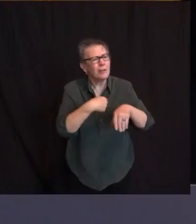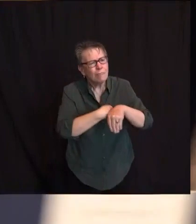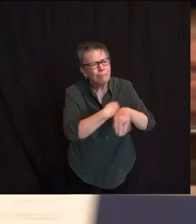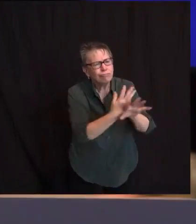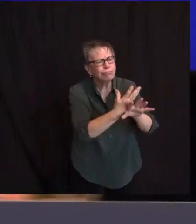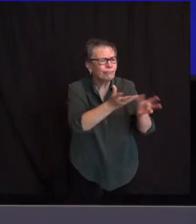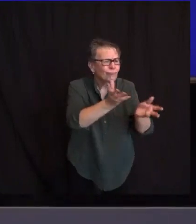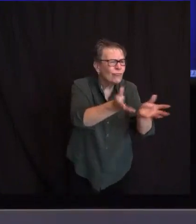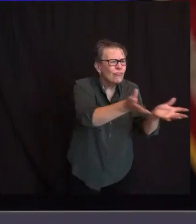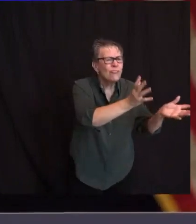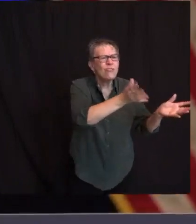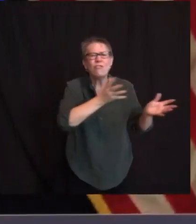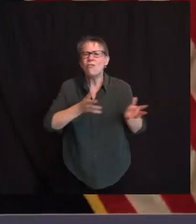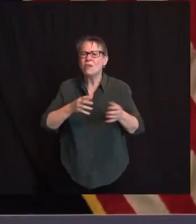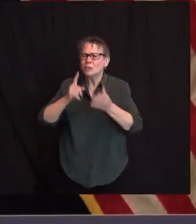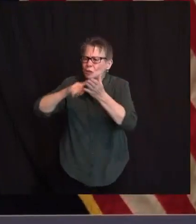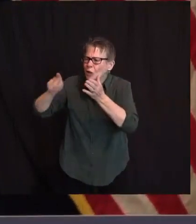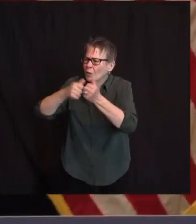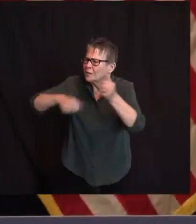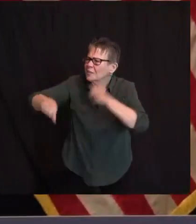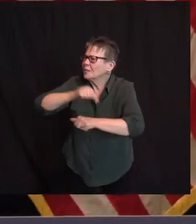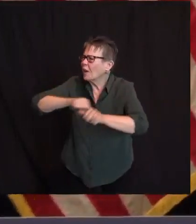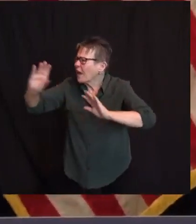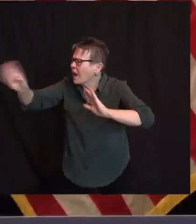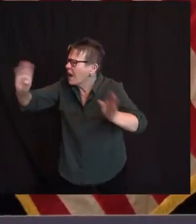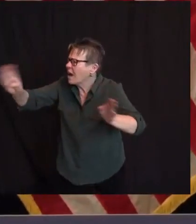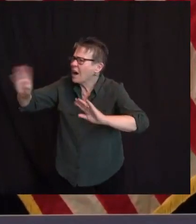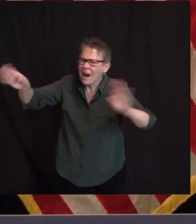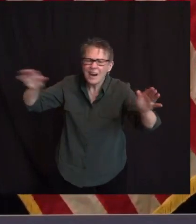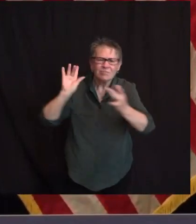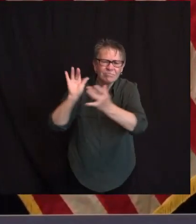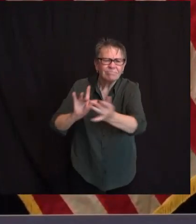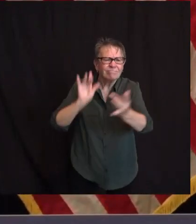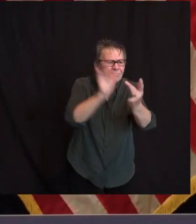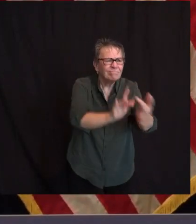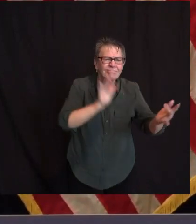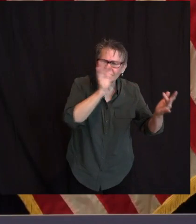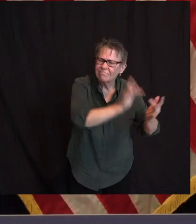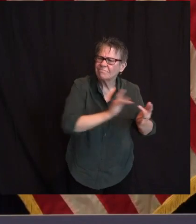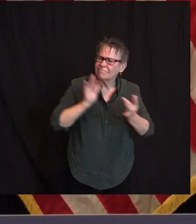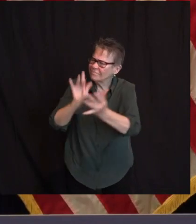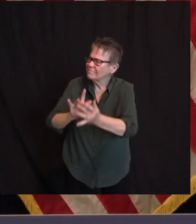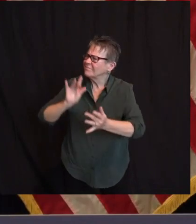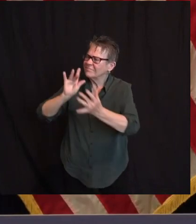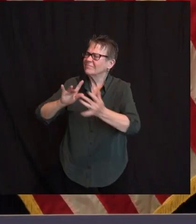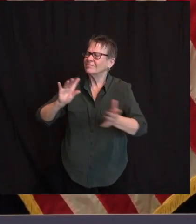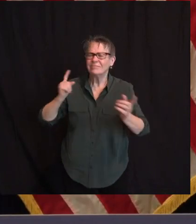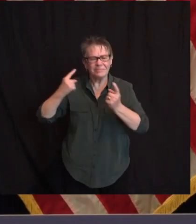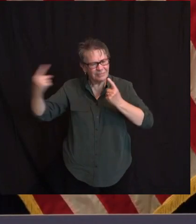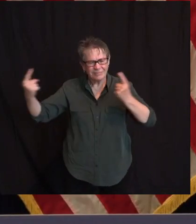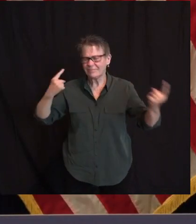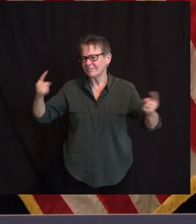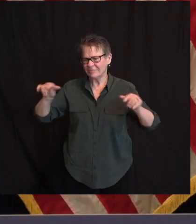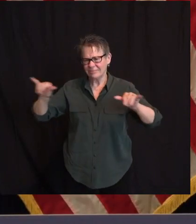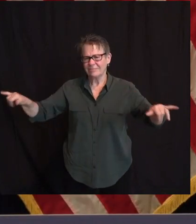Judy, top 5 counties, again, on total positives have remained the same: Bergen, Essex,